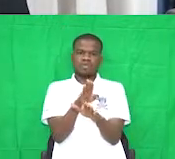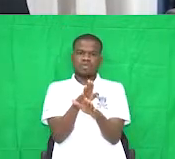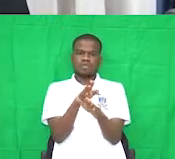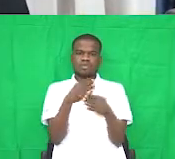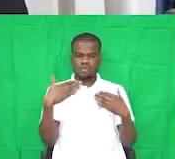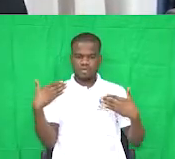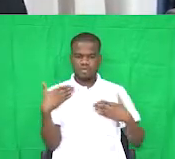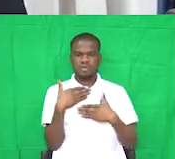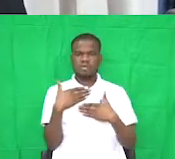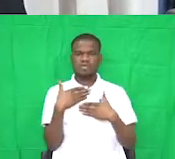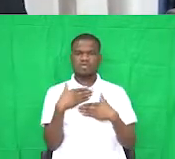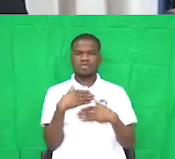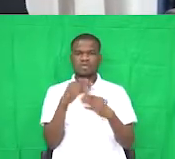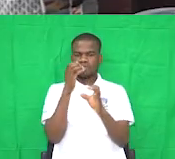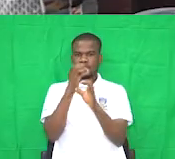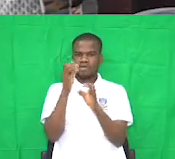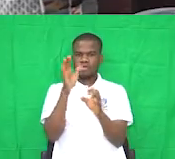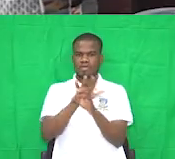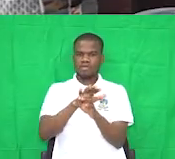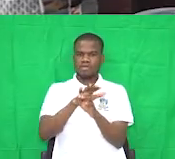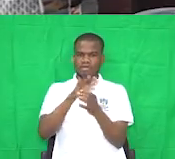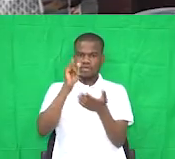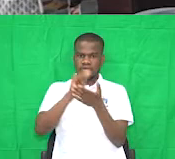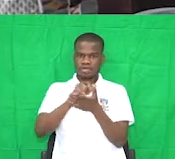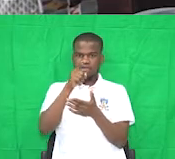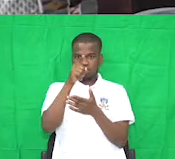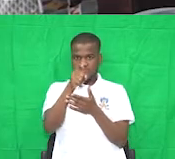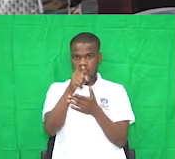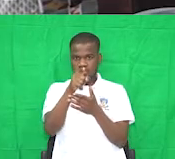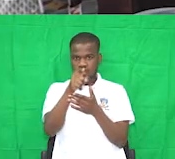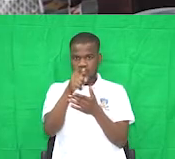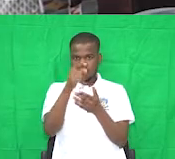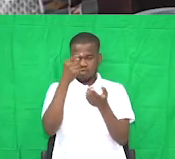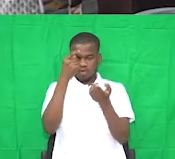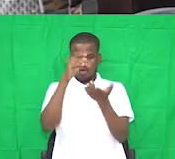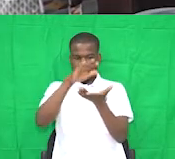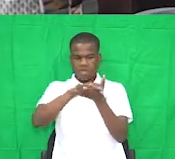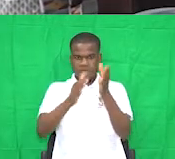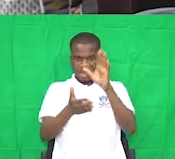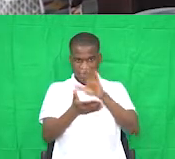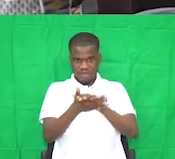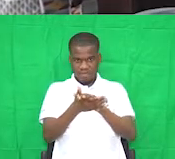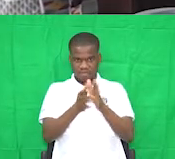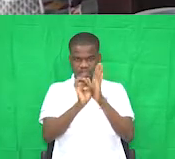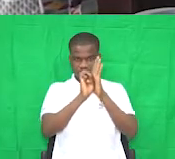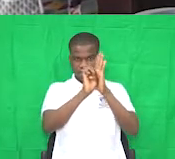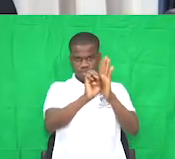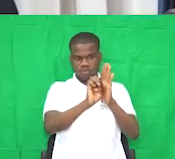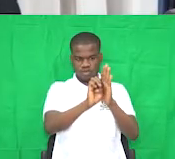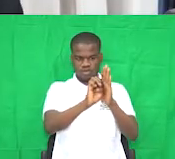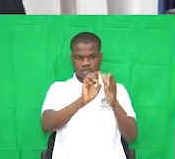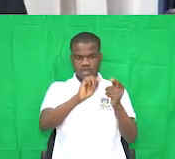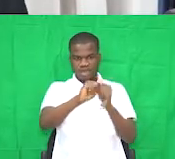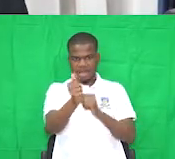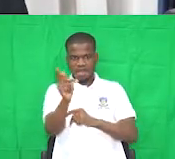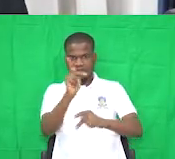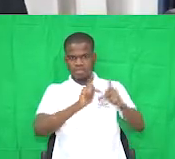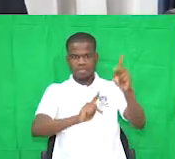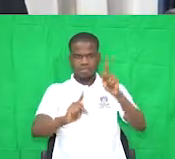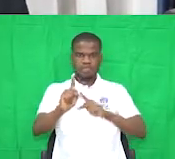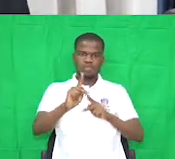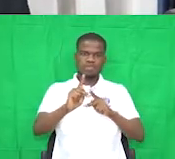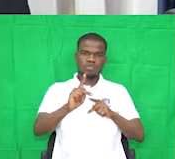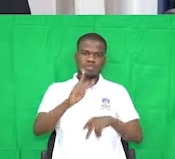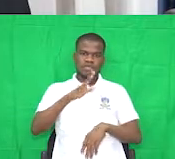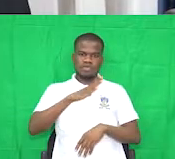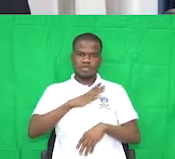hell. Be careful, therefore, that you yourself set an example to the flock in word and deed, and in love and in